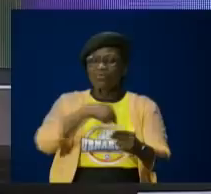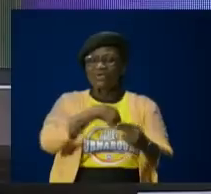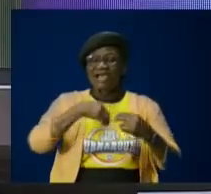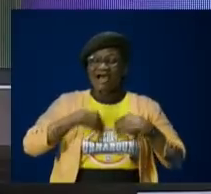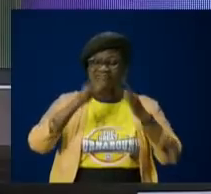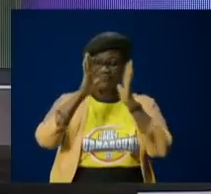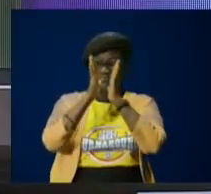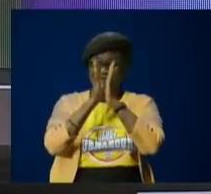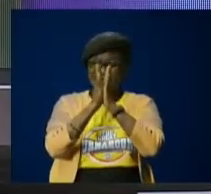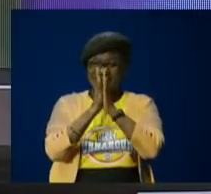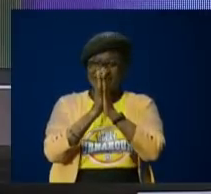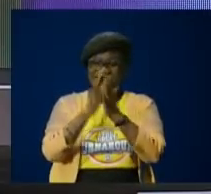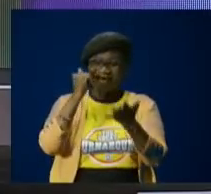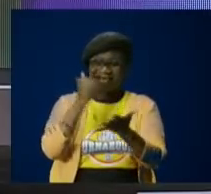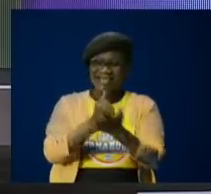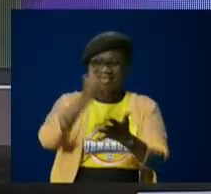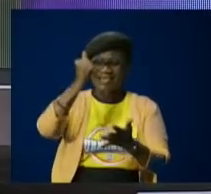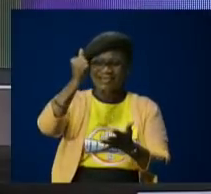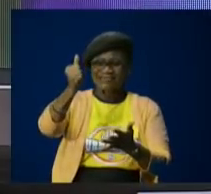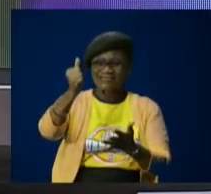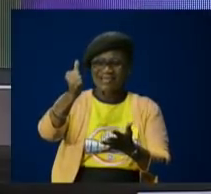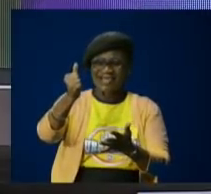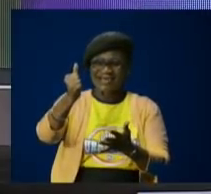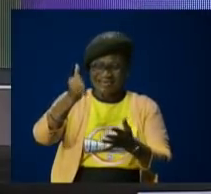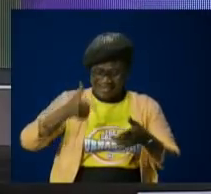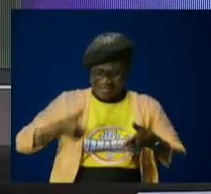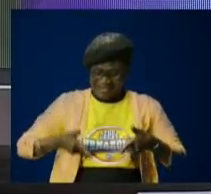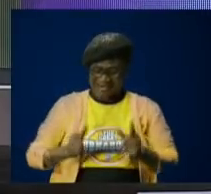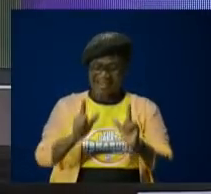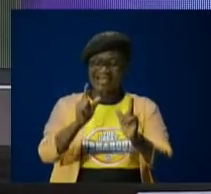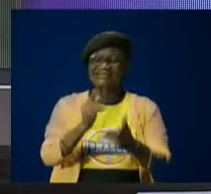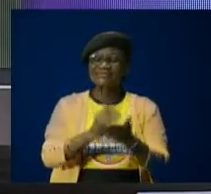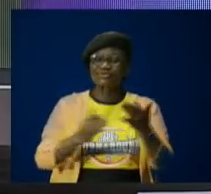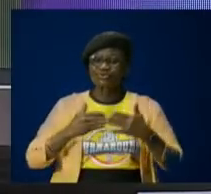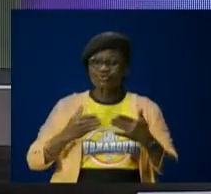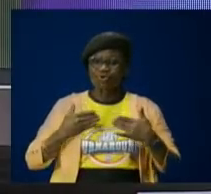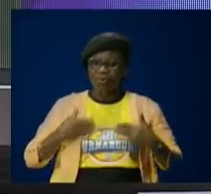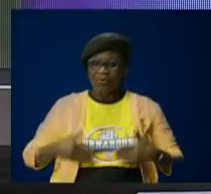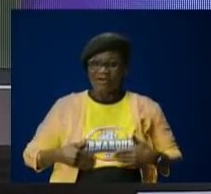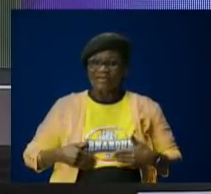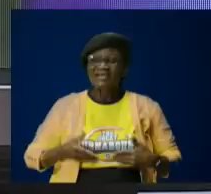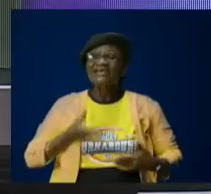Amen. Well, let someone shout hallelujah.